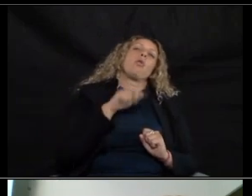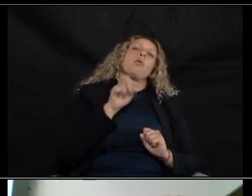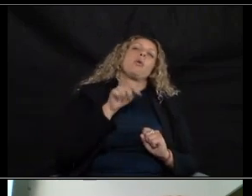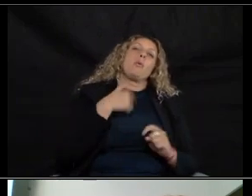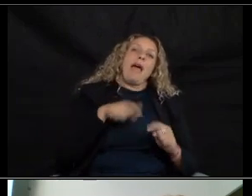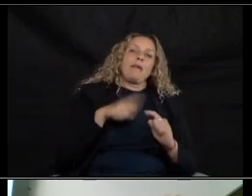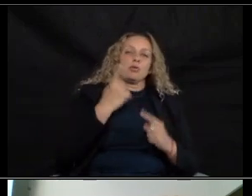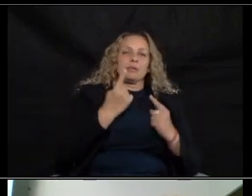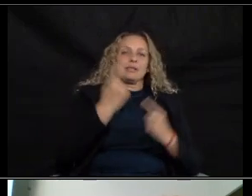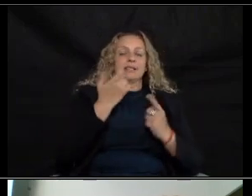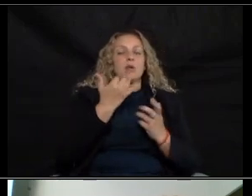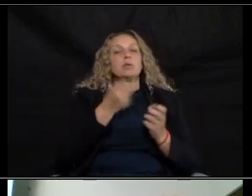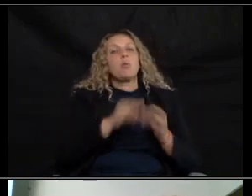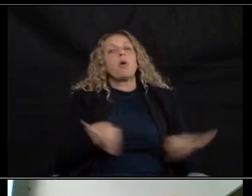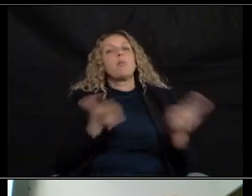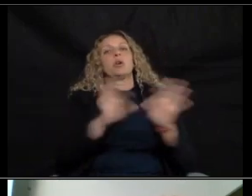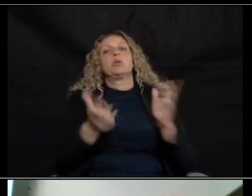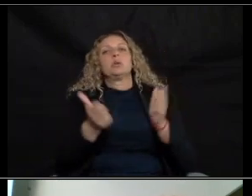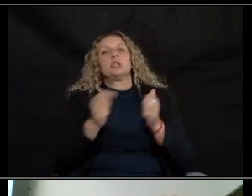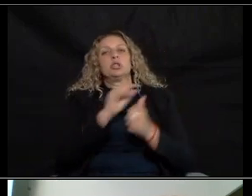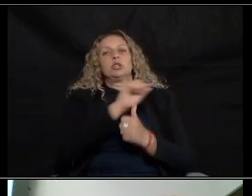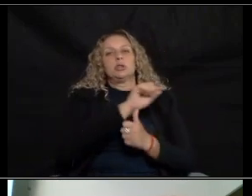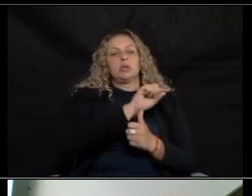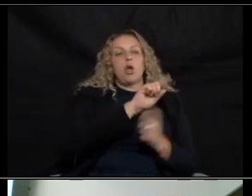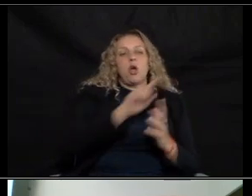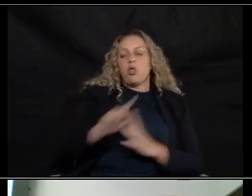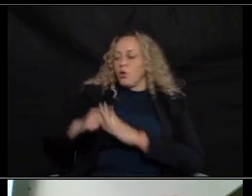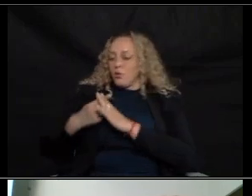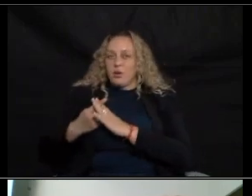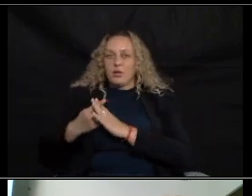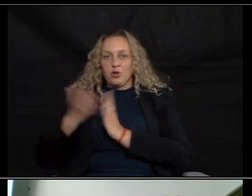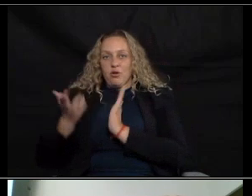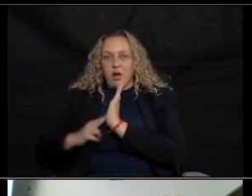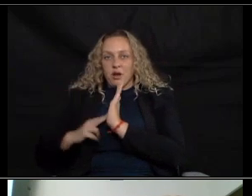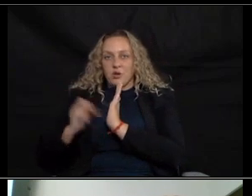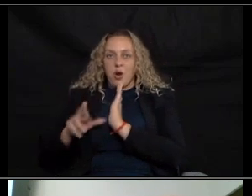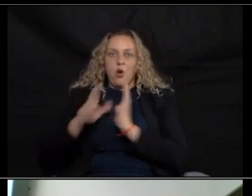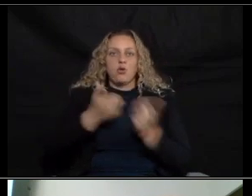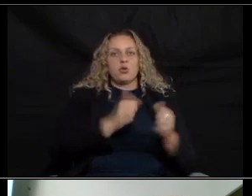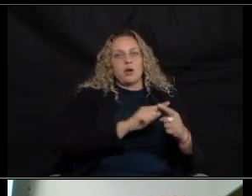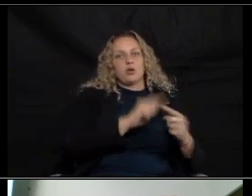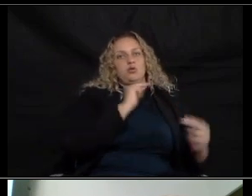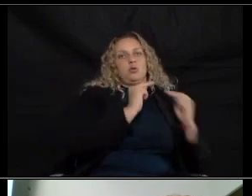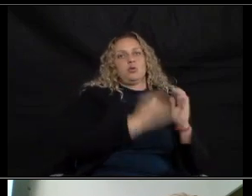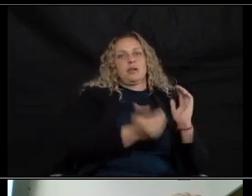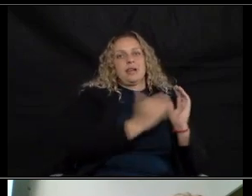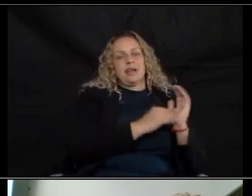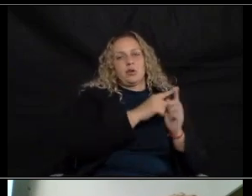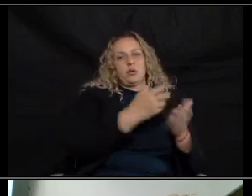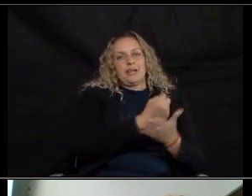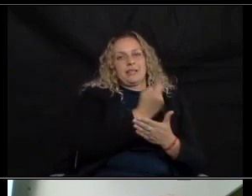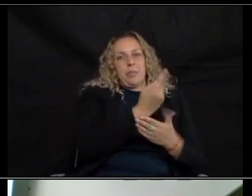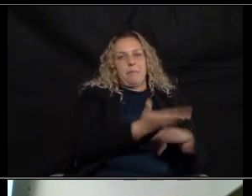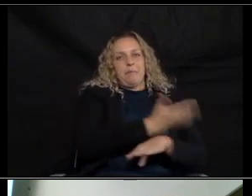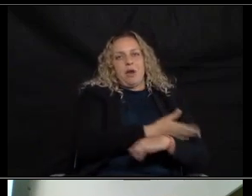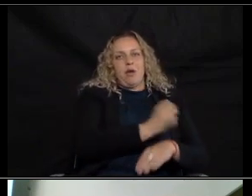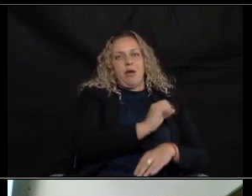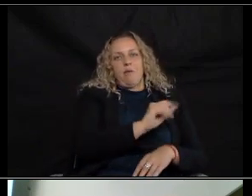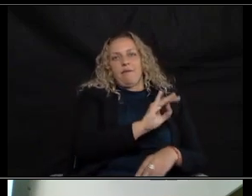have to ask is that what's more important, the original deal or to try to renegotiate to get something better out